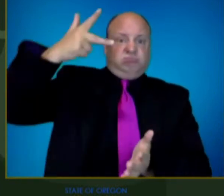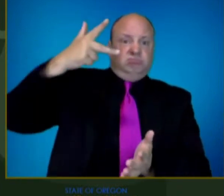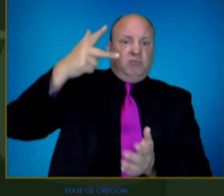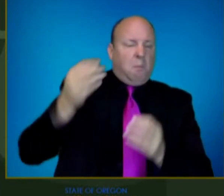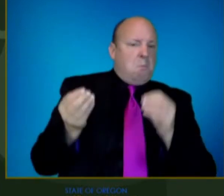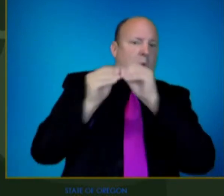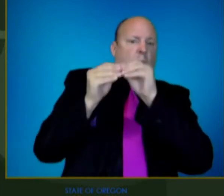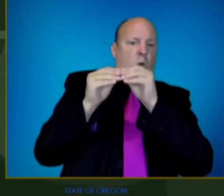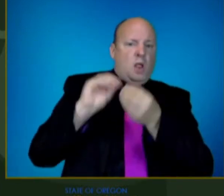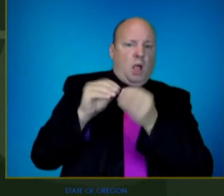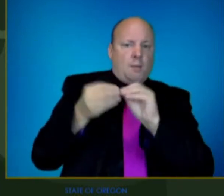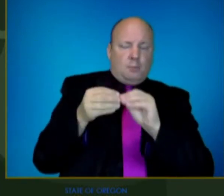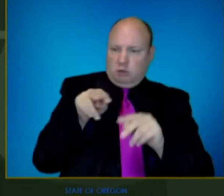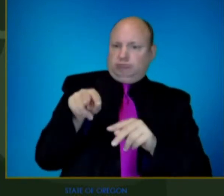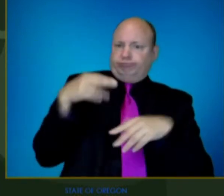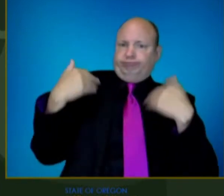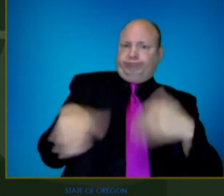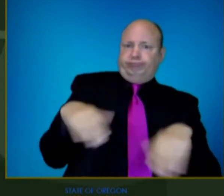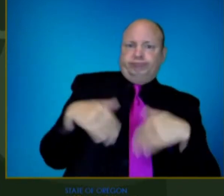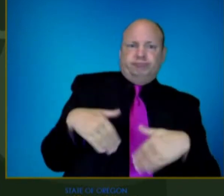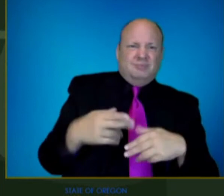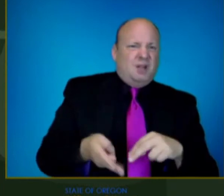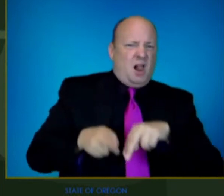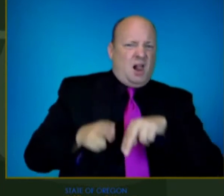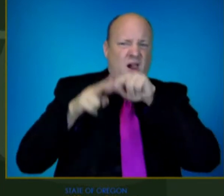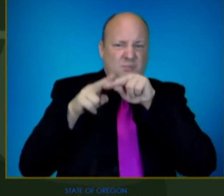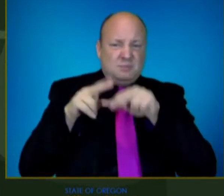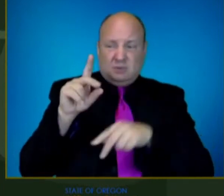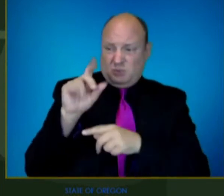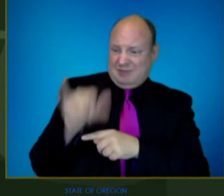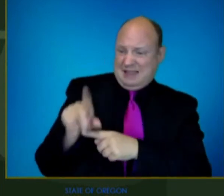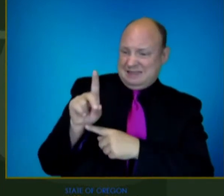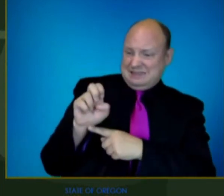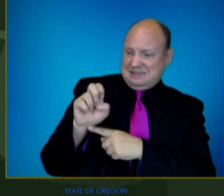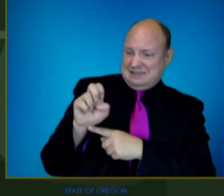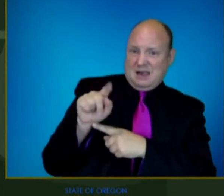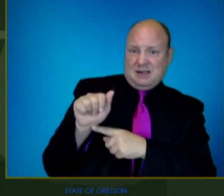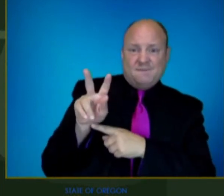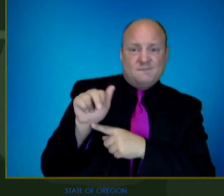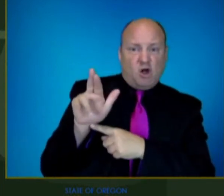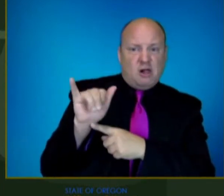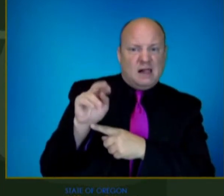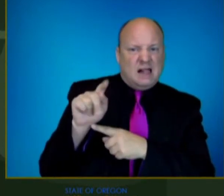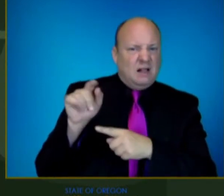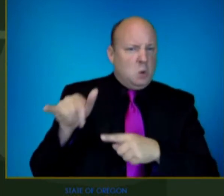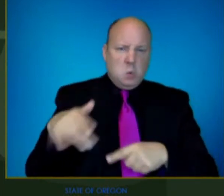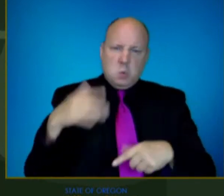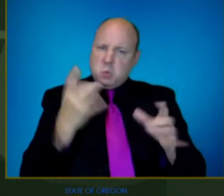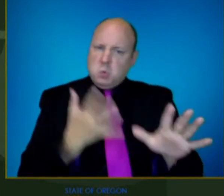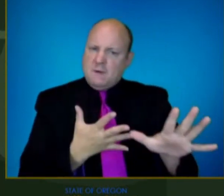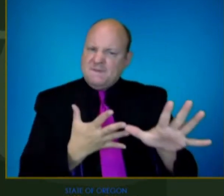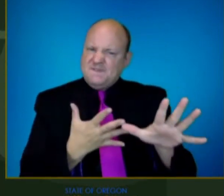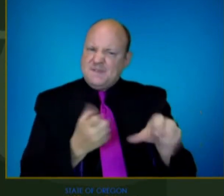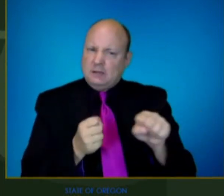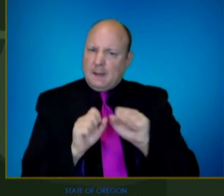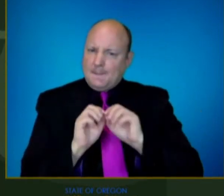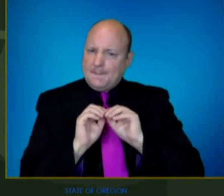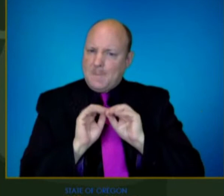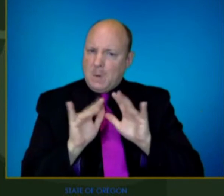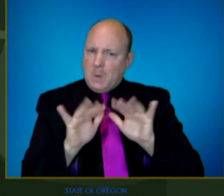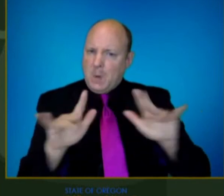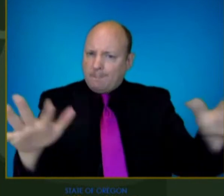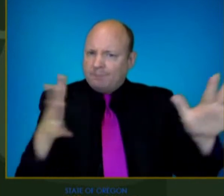The unrelenting Delta variant is sweeping through our communities, and there are no immediate signs that this rising tide will subside anytime